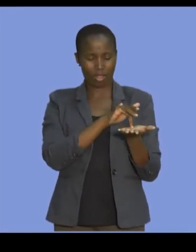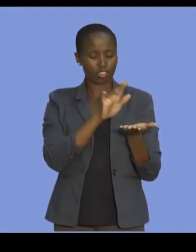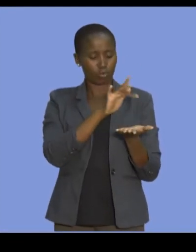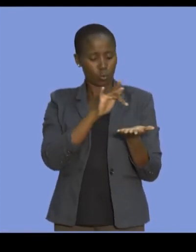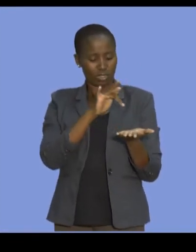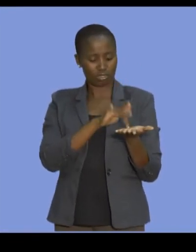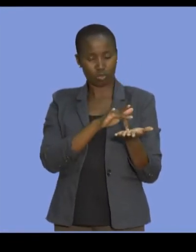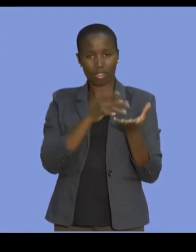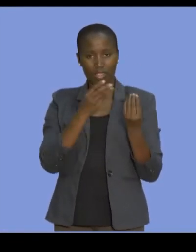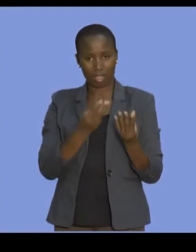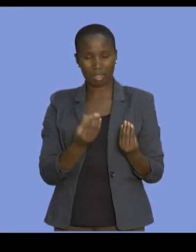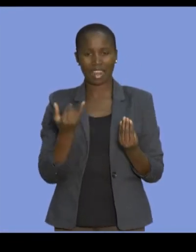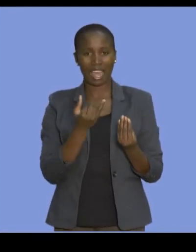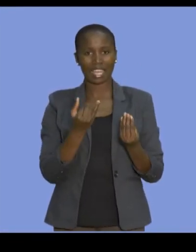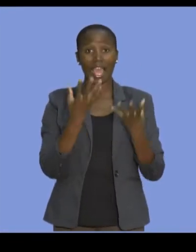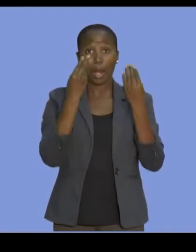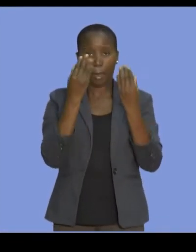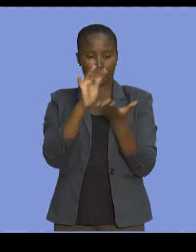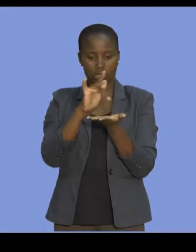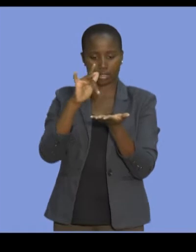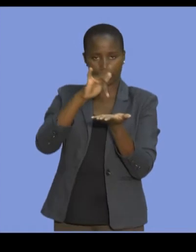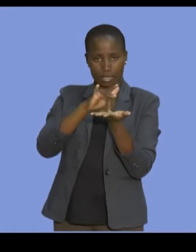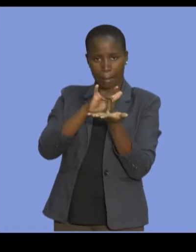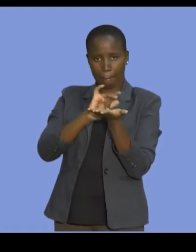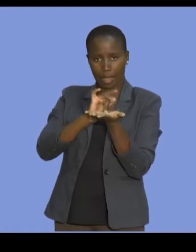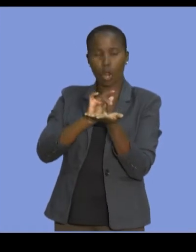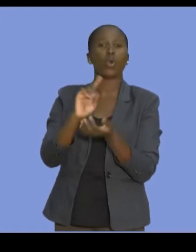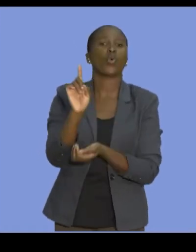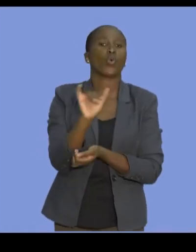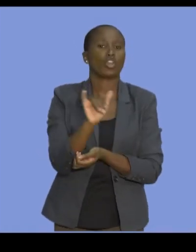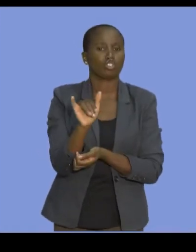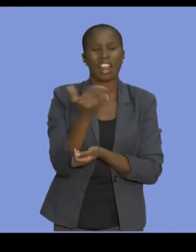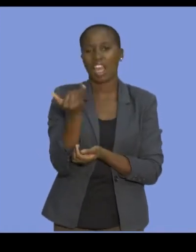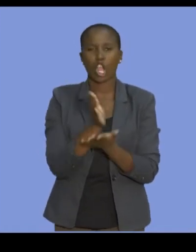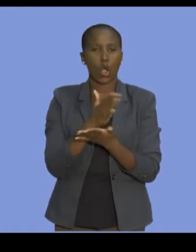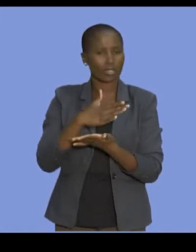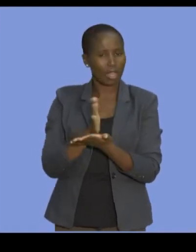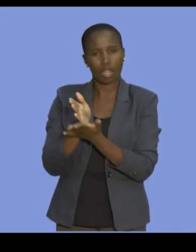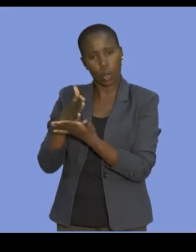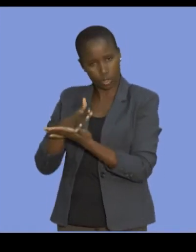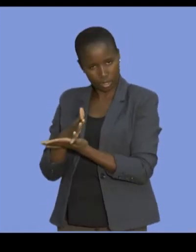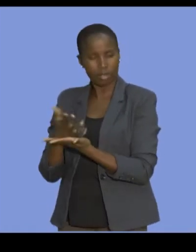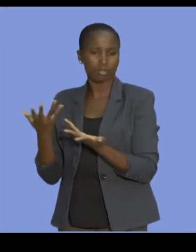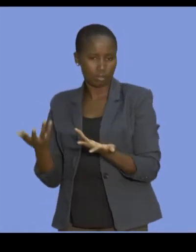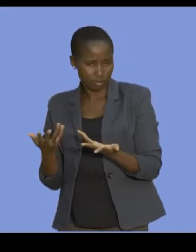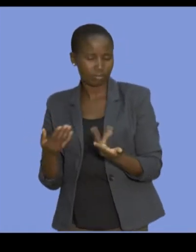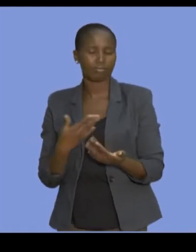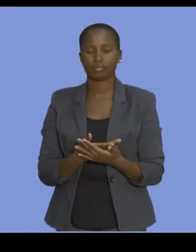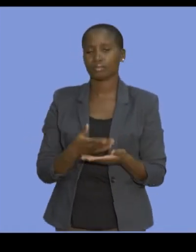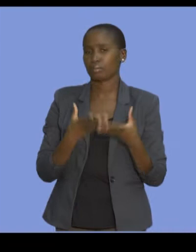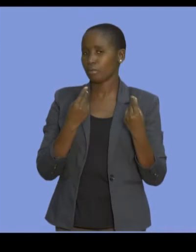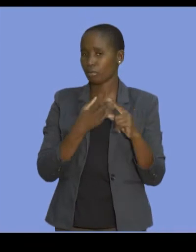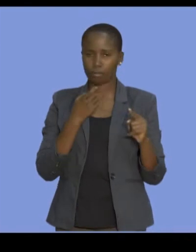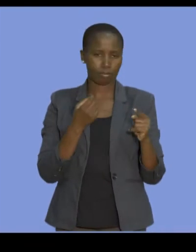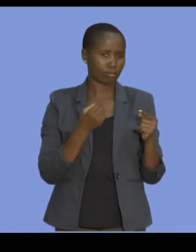center of the data, okay, which are quartiles. Quartiles is 25% of the data, is